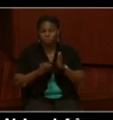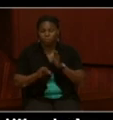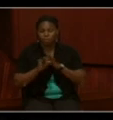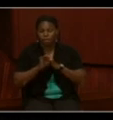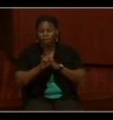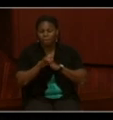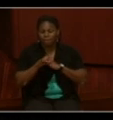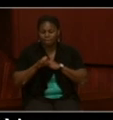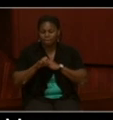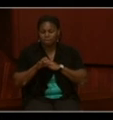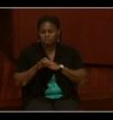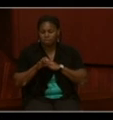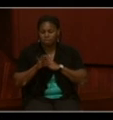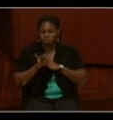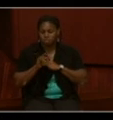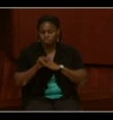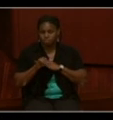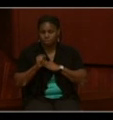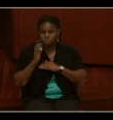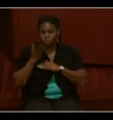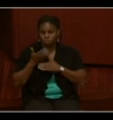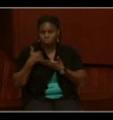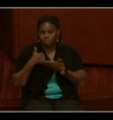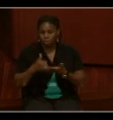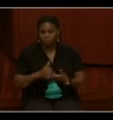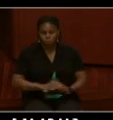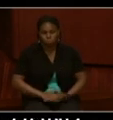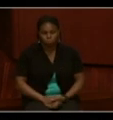that will be helpful to you. Next slide, please.